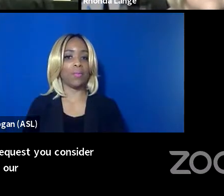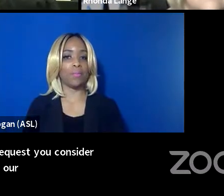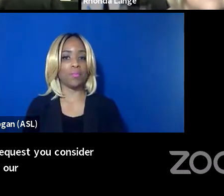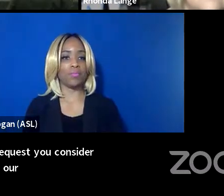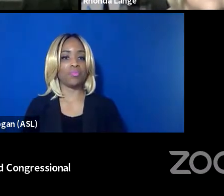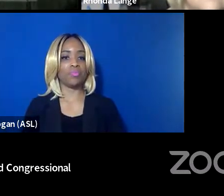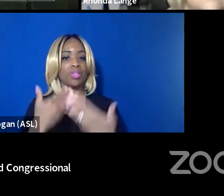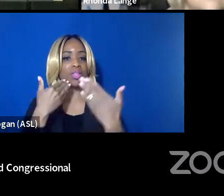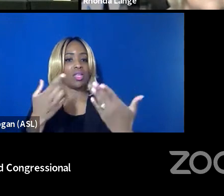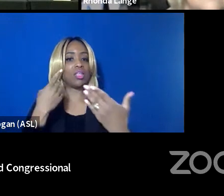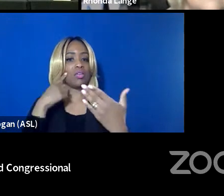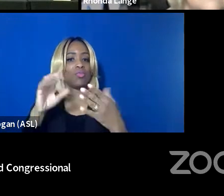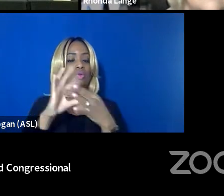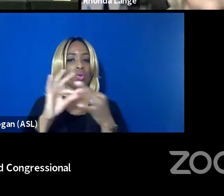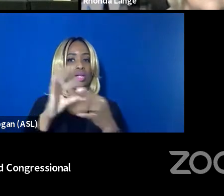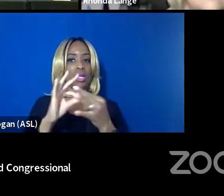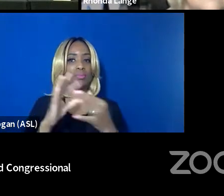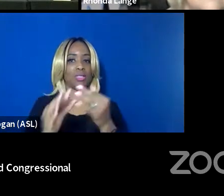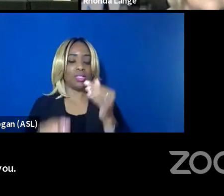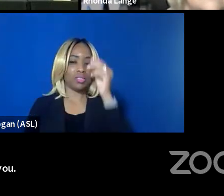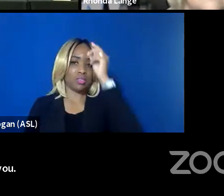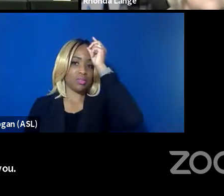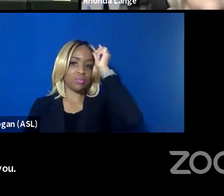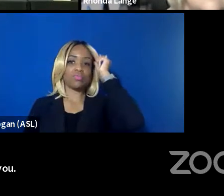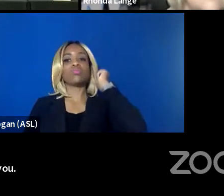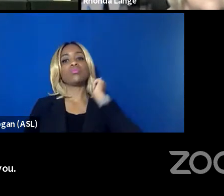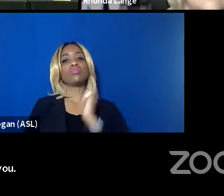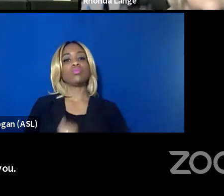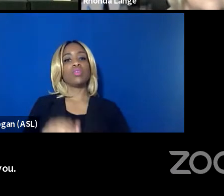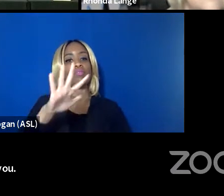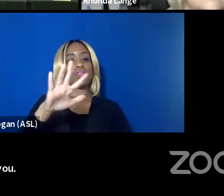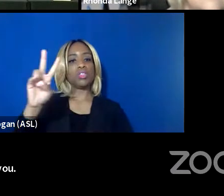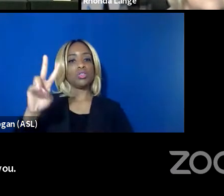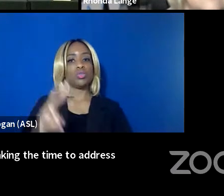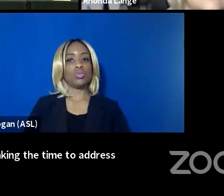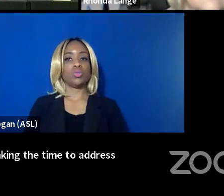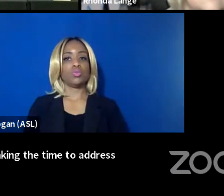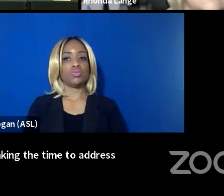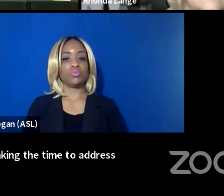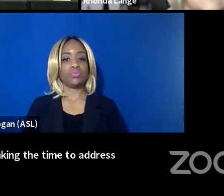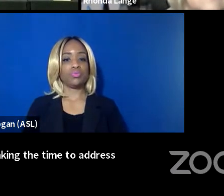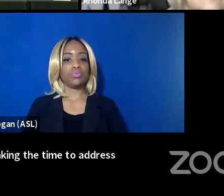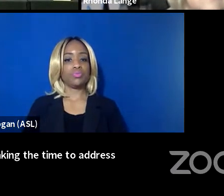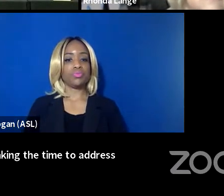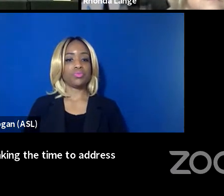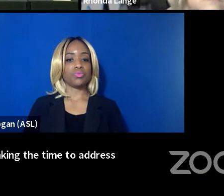Thank you for taking the time to address the commission. 52.